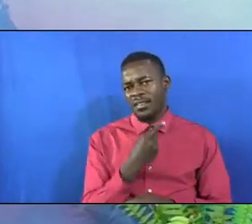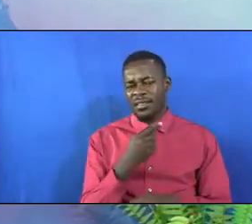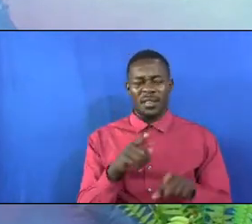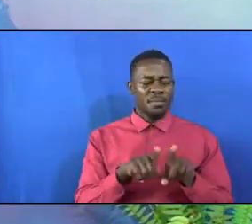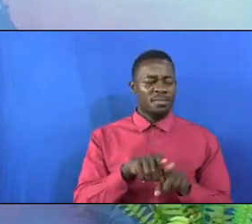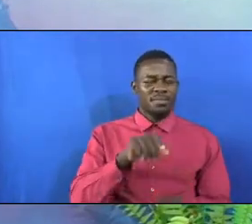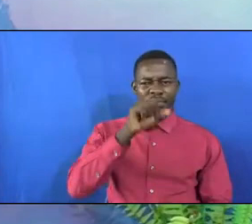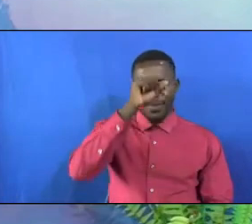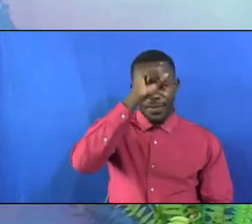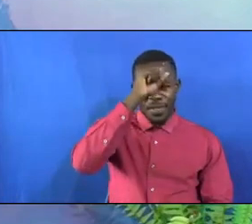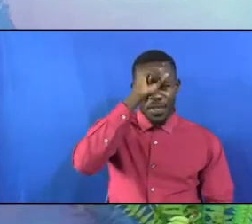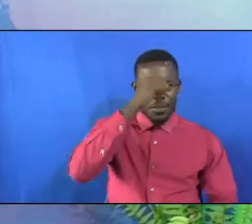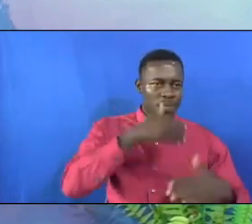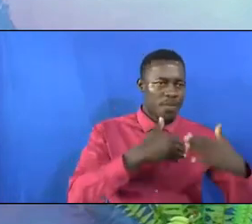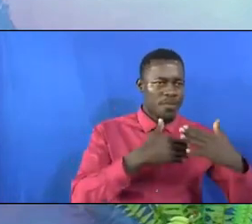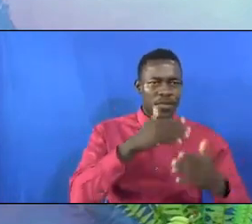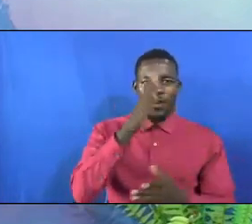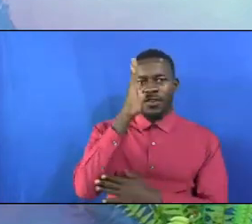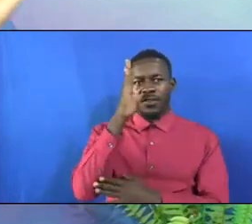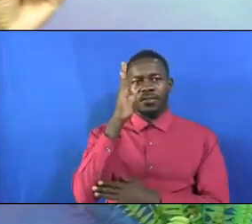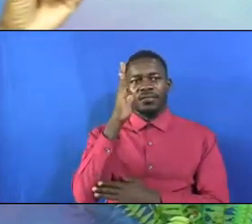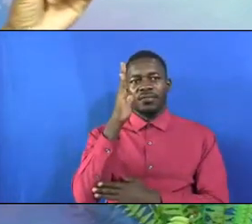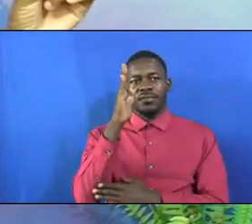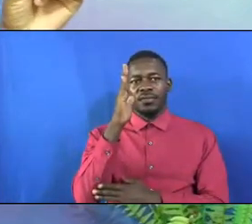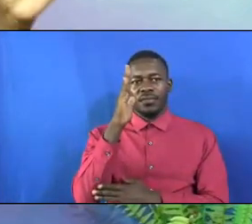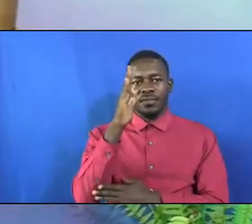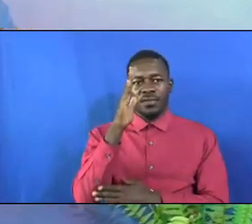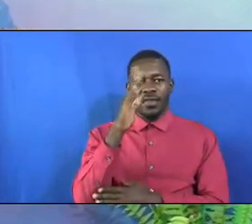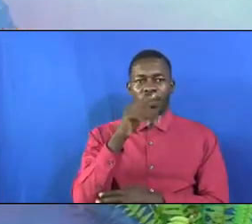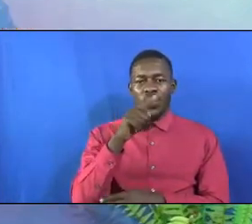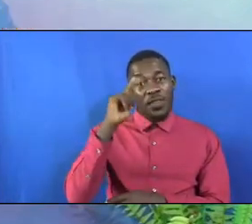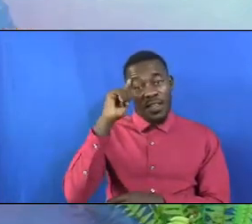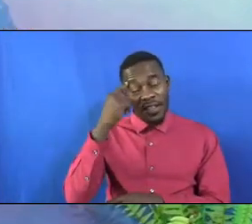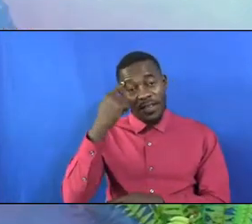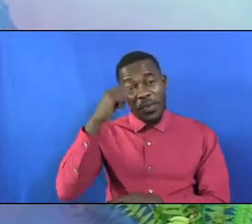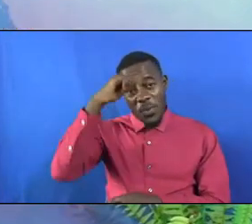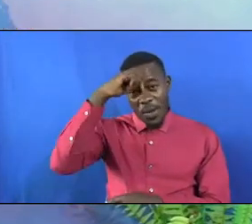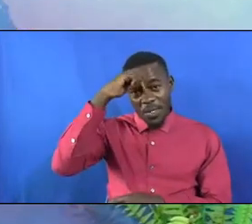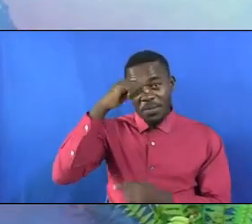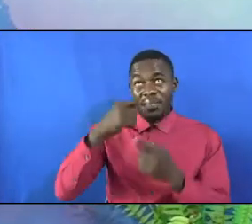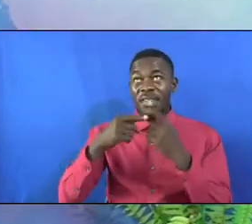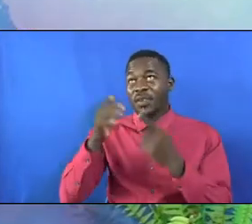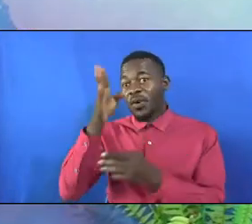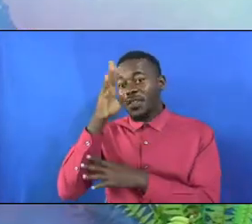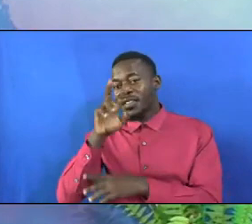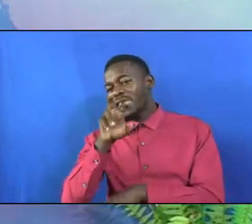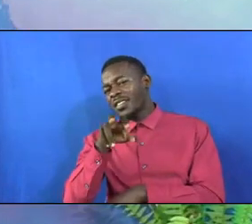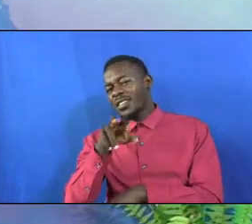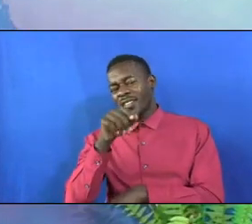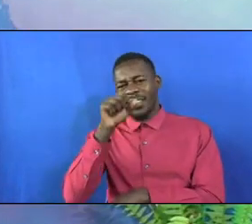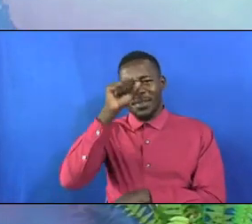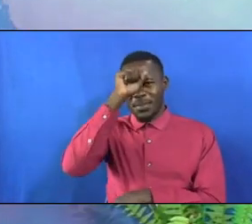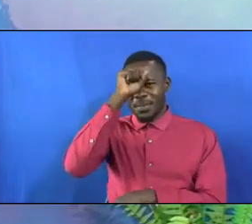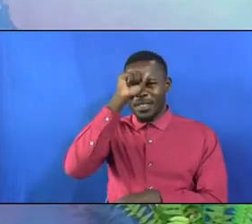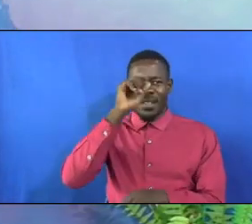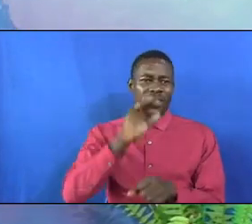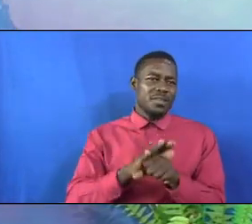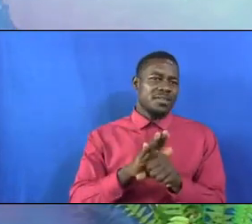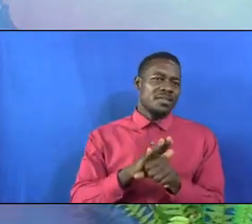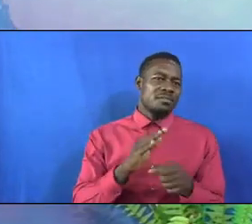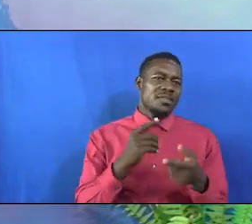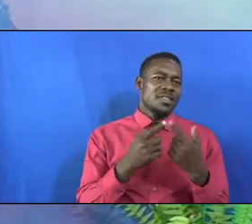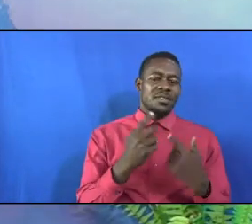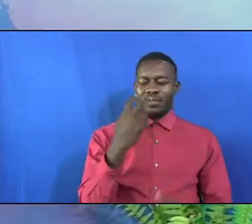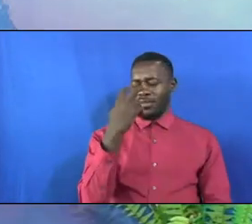foolishness before God. The foolishness of man, the wisdom of man is foolishness